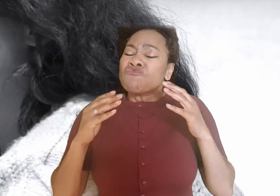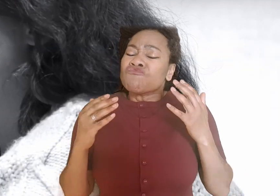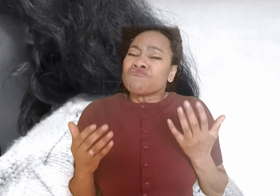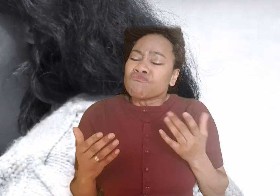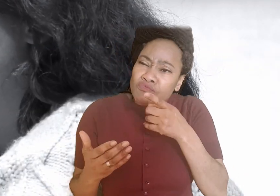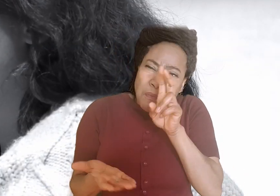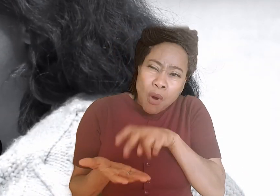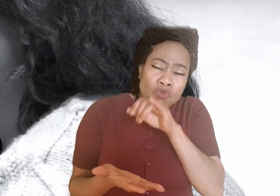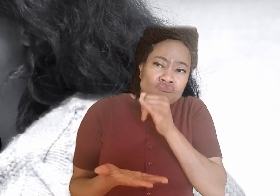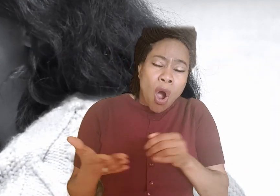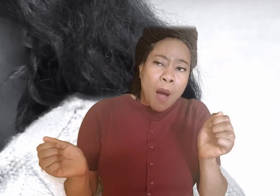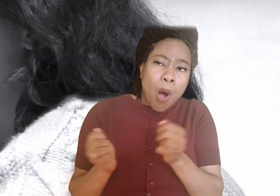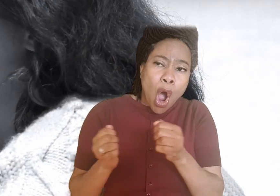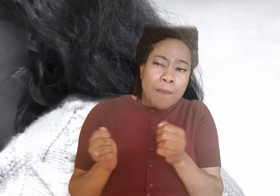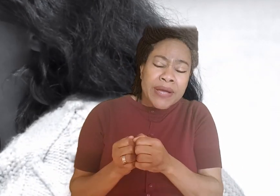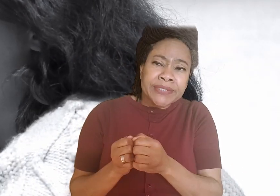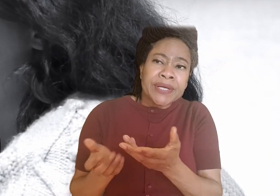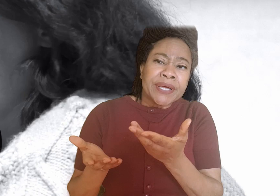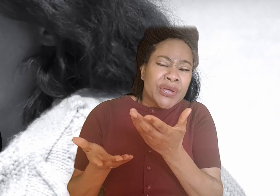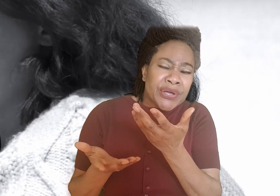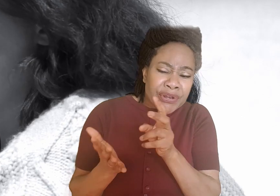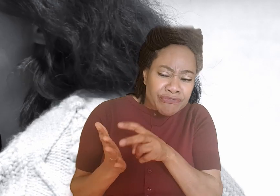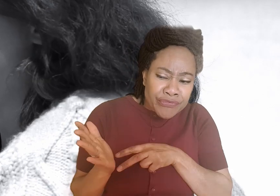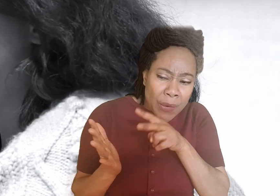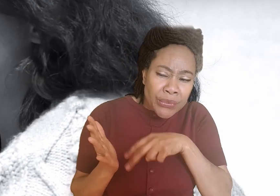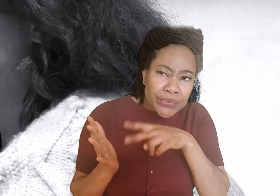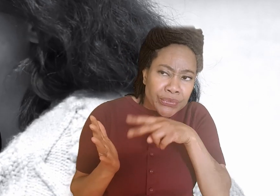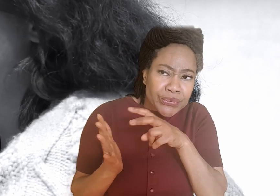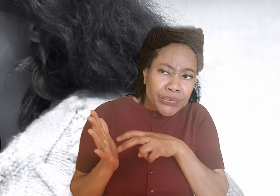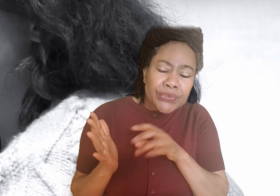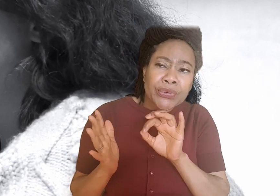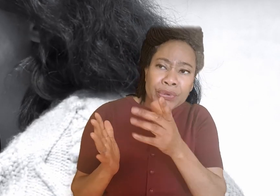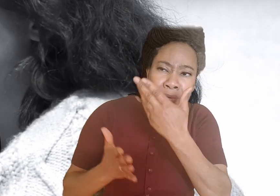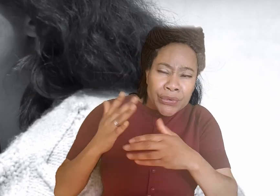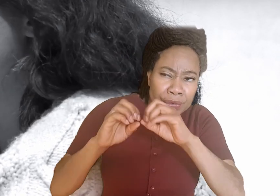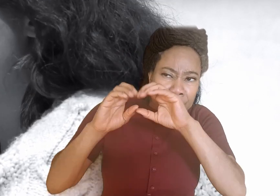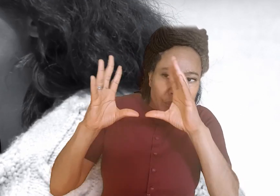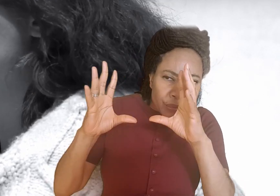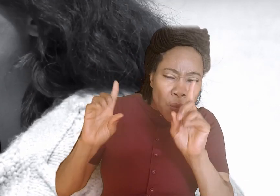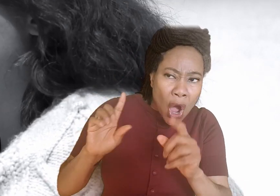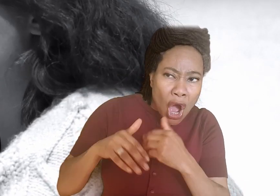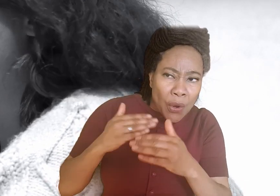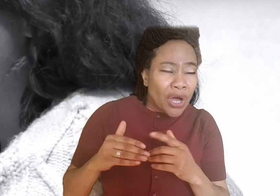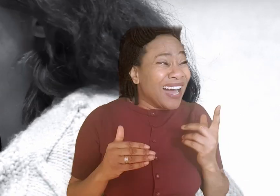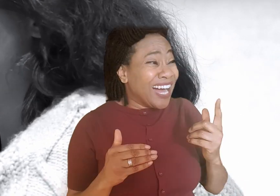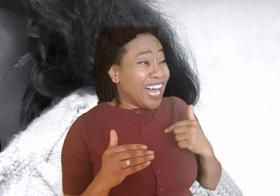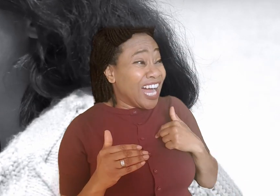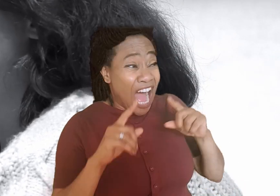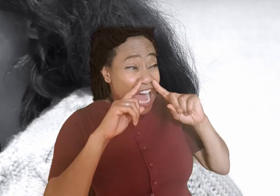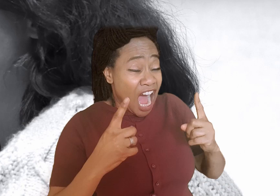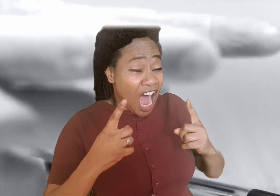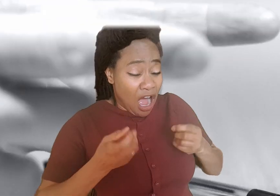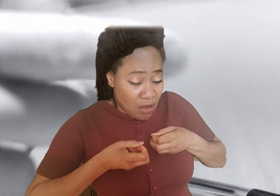quick overview of what's been going on. Well, I have these episodes where I can't breathe. Well, I can breathe out, but I just can't breathe in at